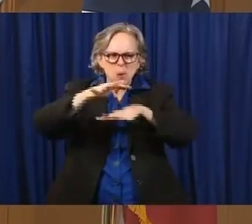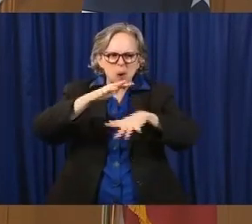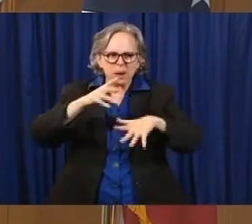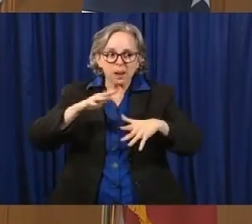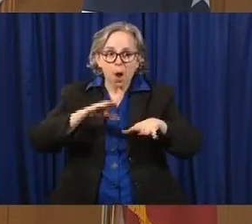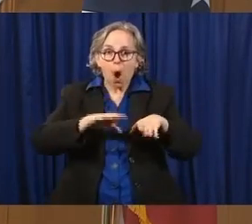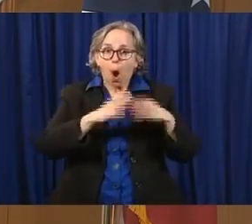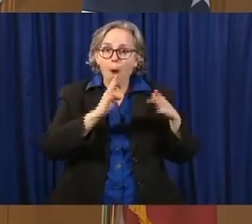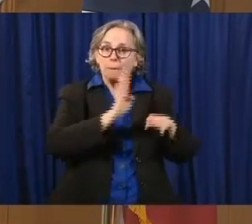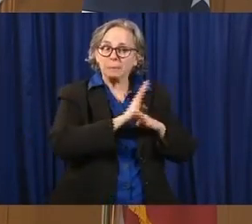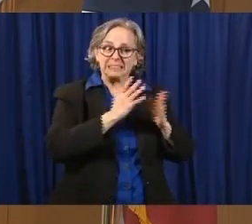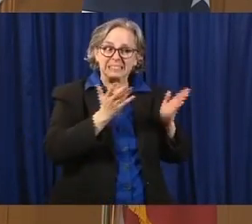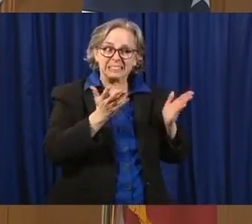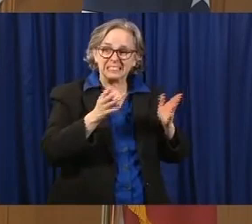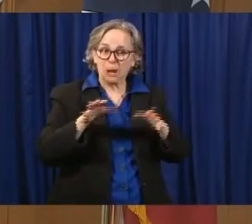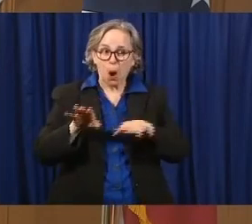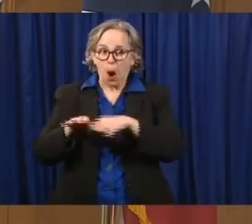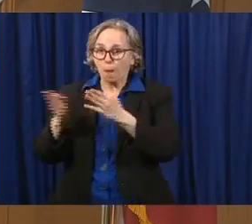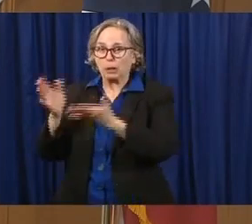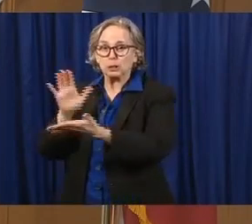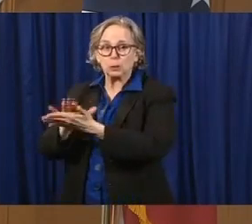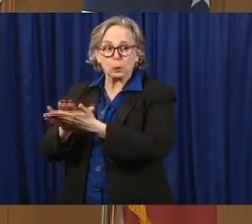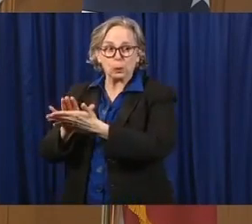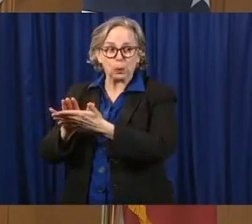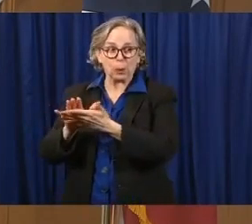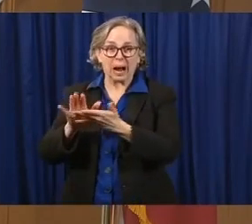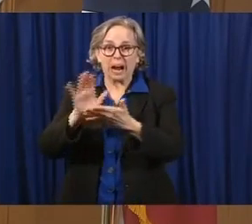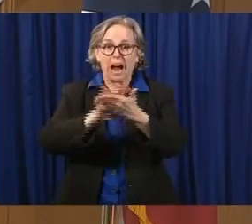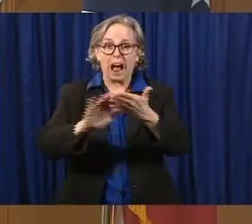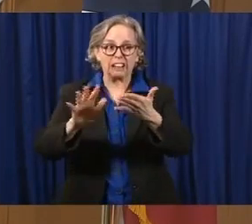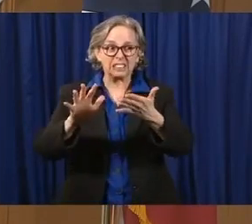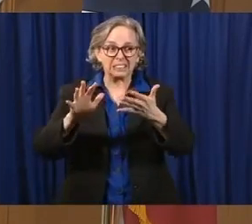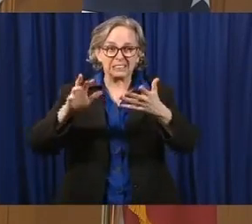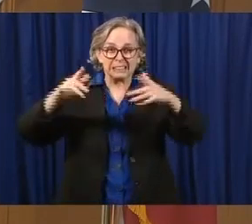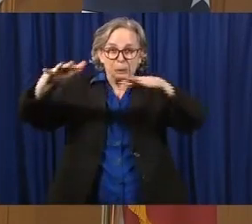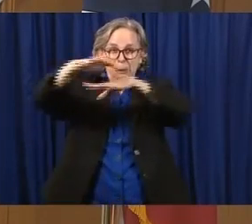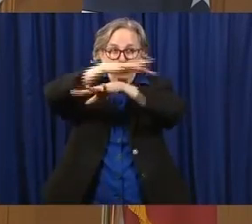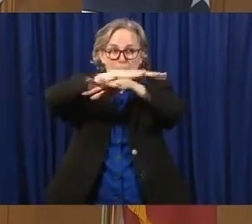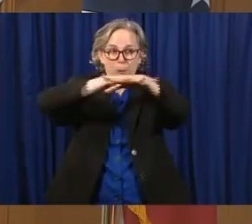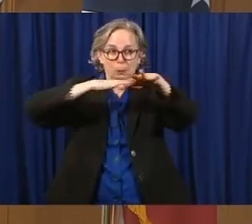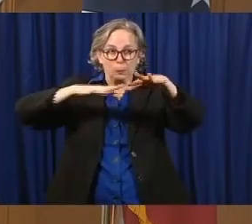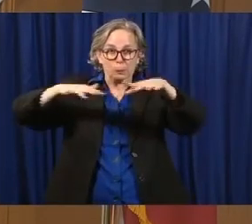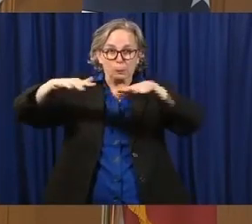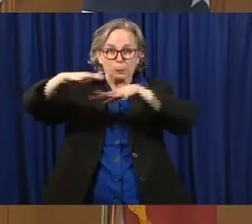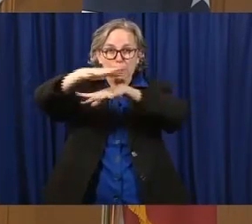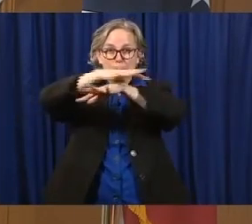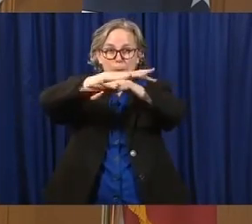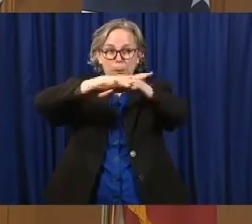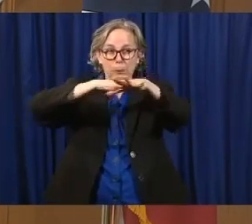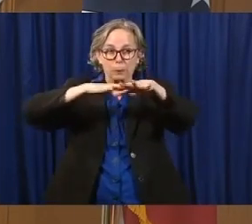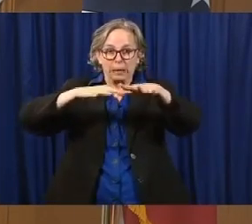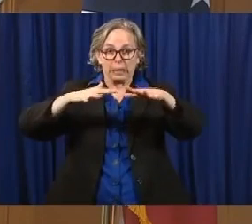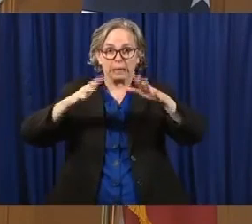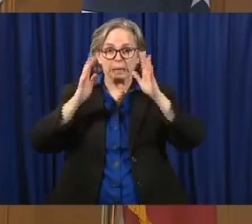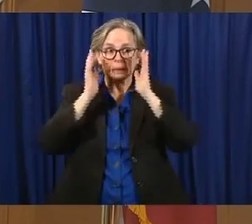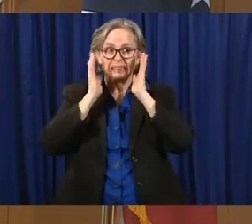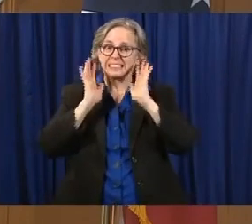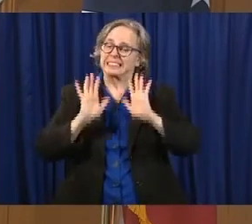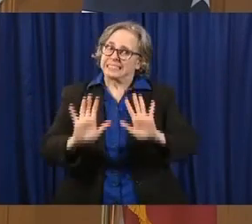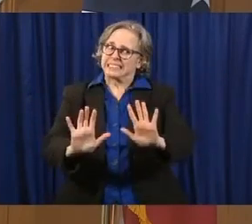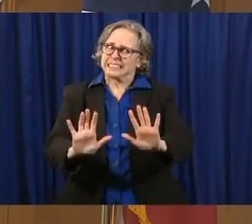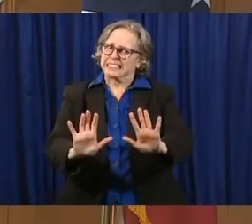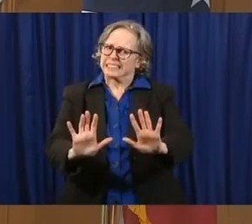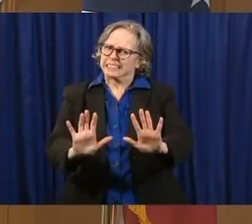when we start schools back up, when we start colleges back up, it's going to be different.